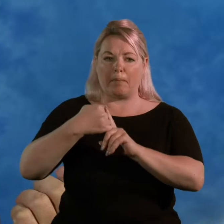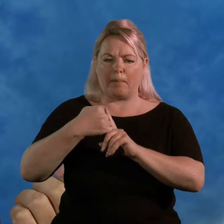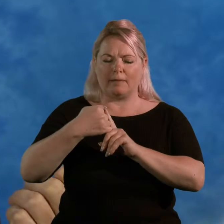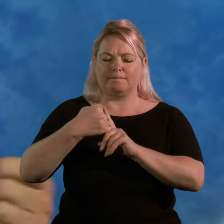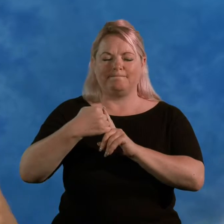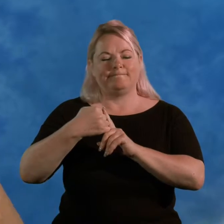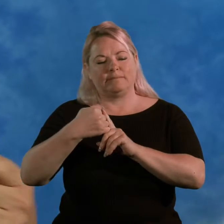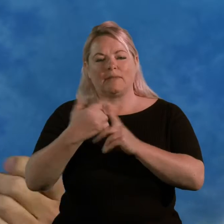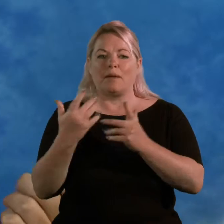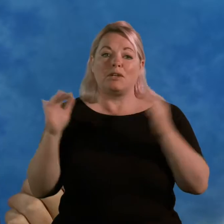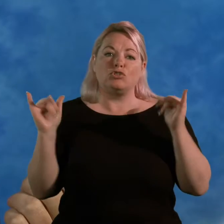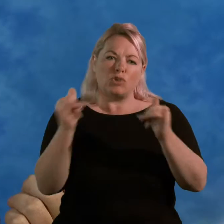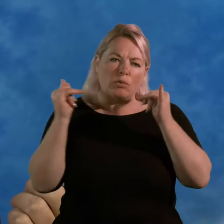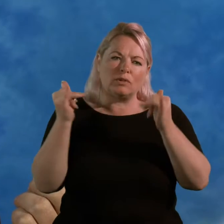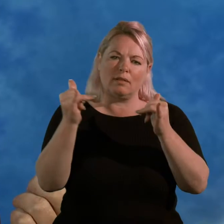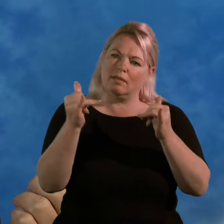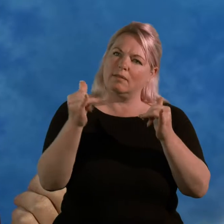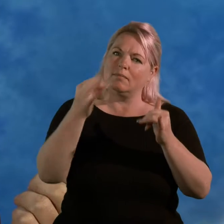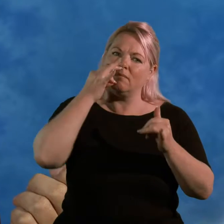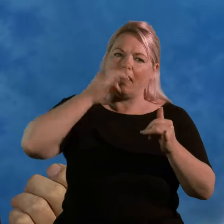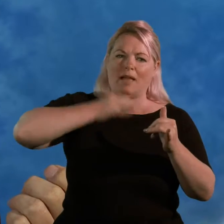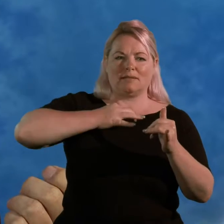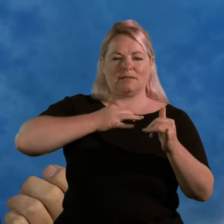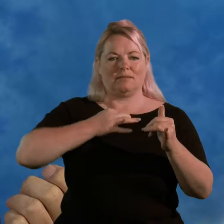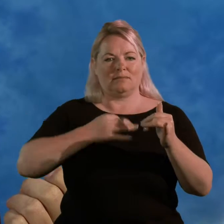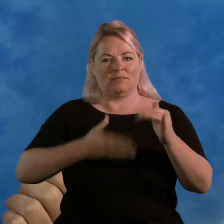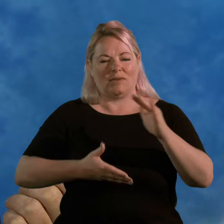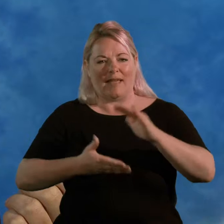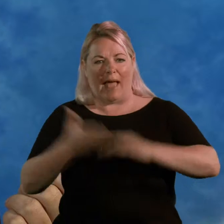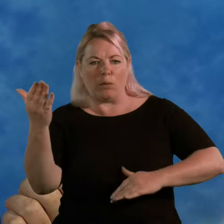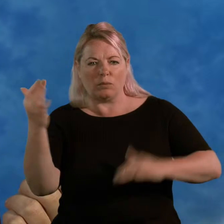was that when I had social limitations,